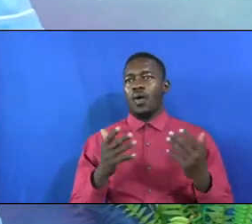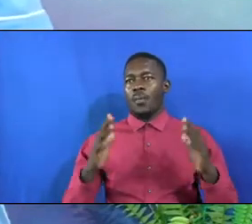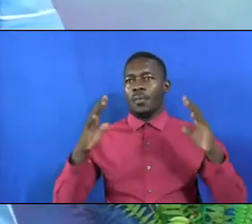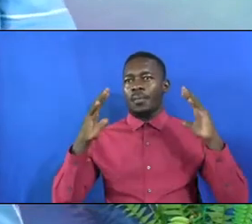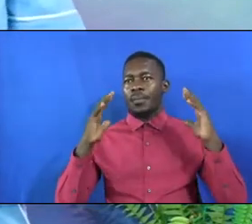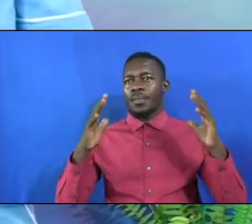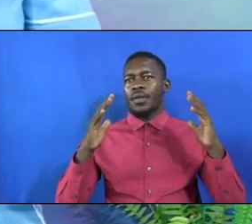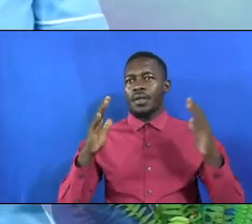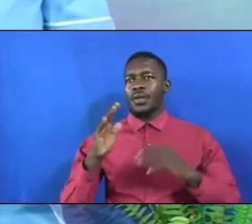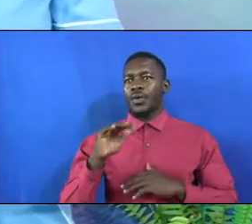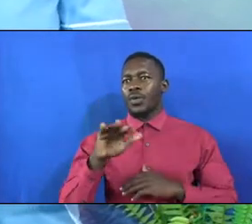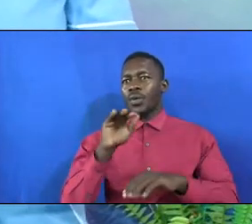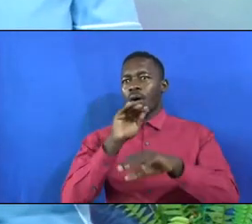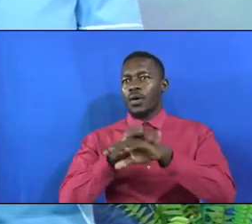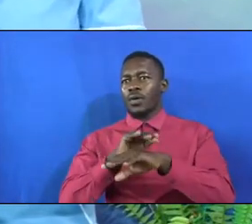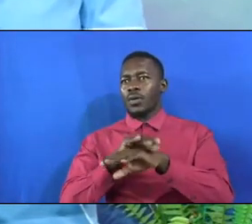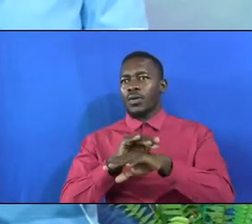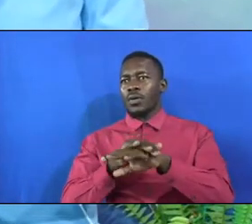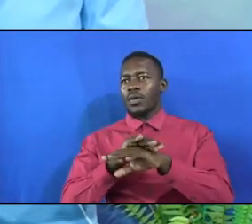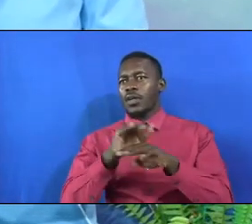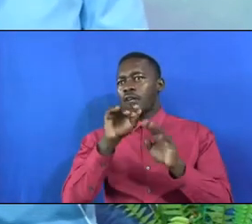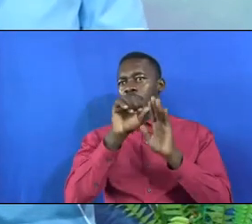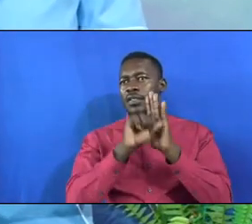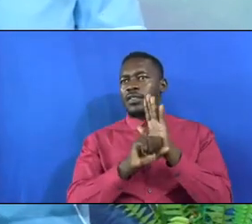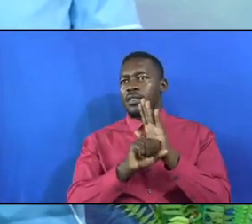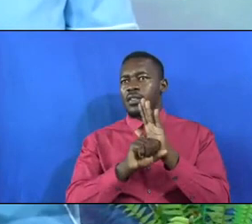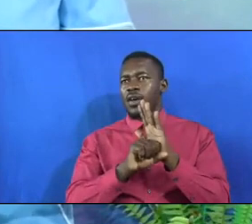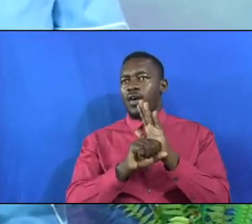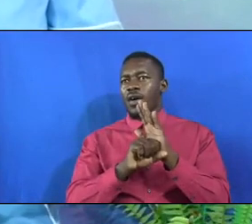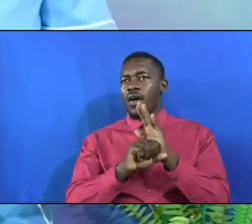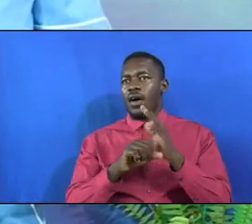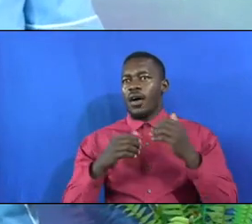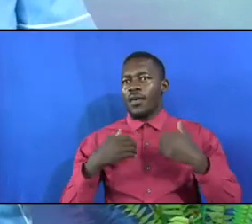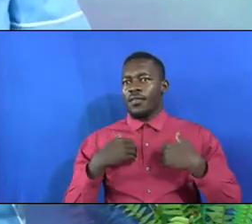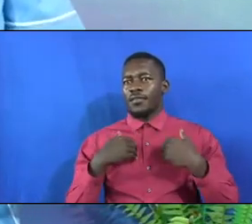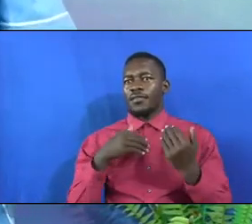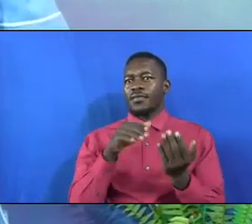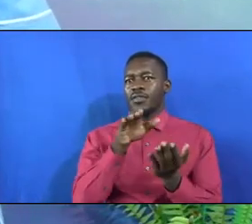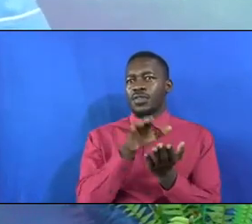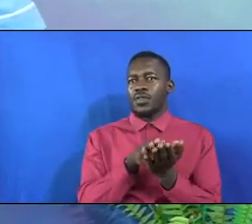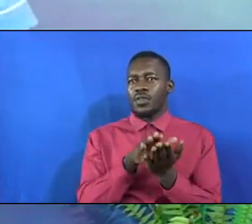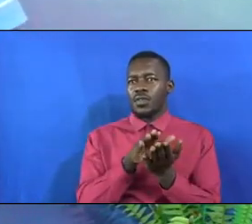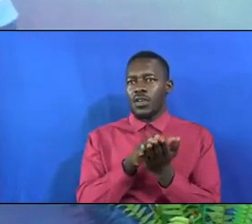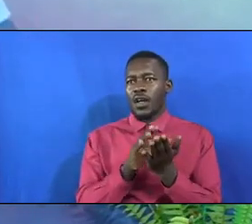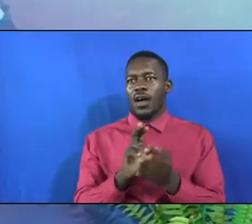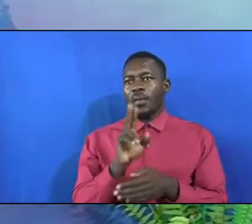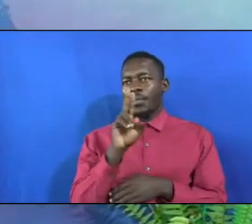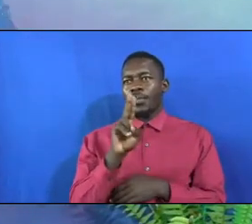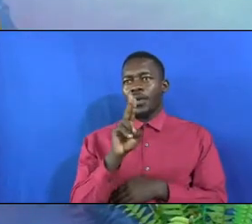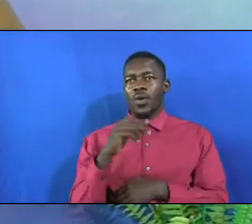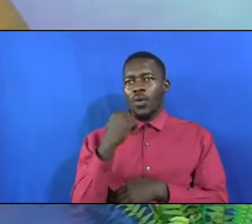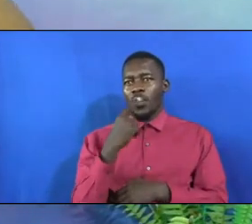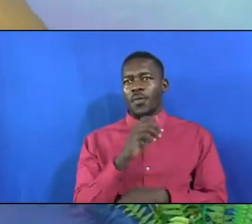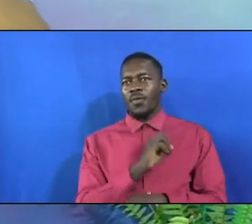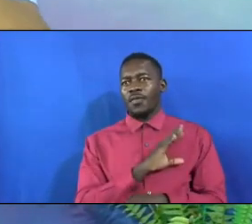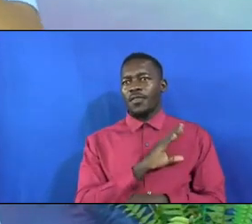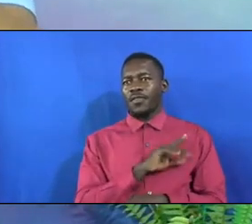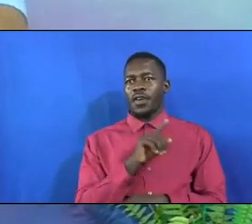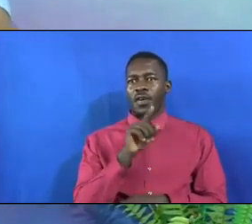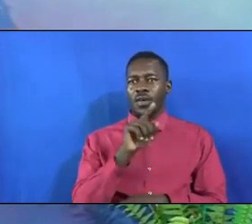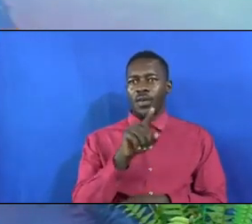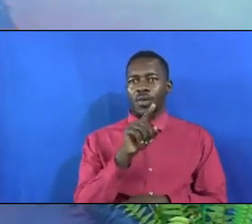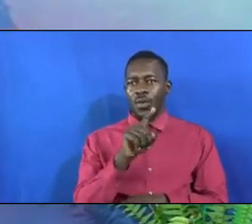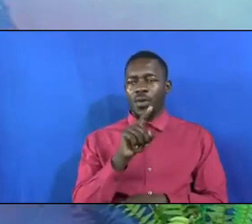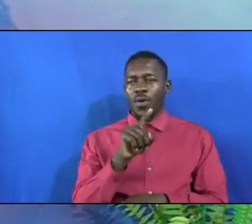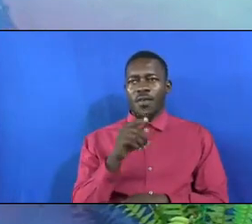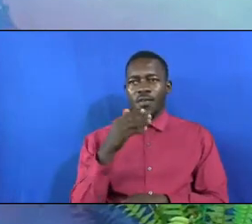you, that you bestow in the sight of all on those who take refuge in you. And I want to tell